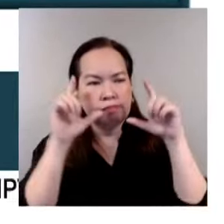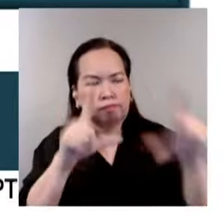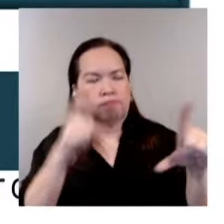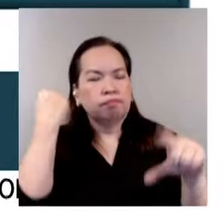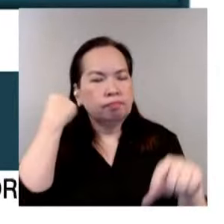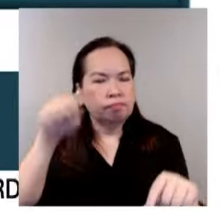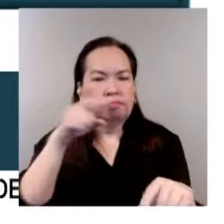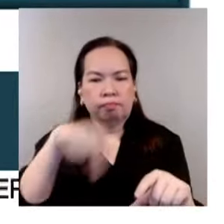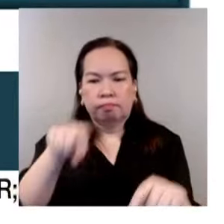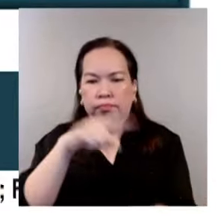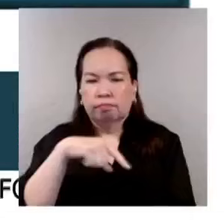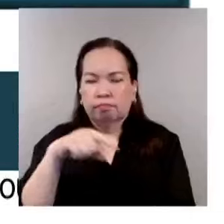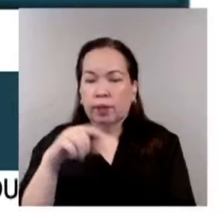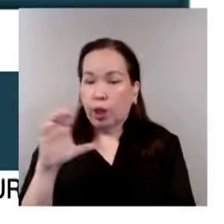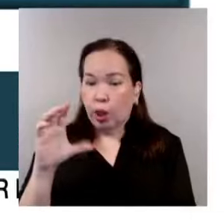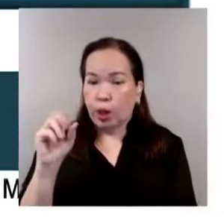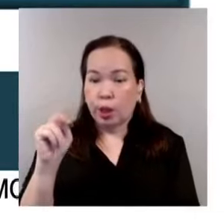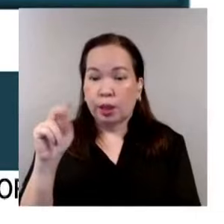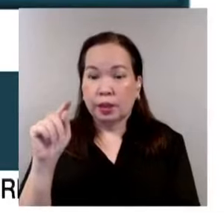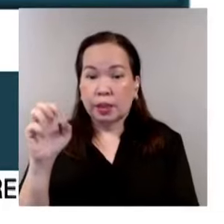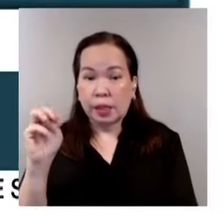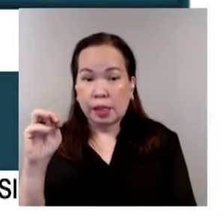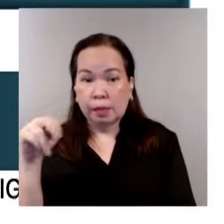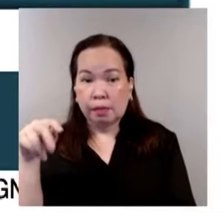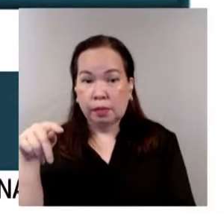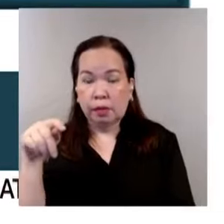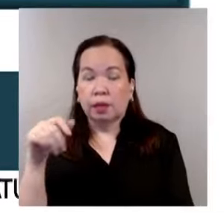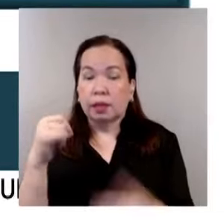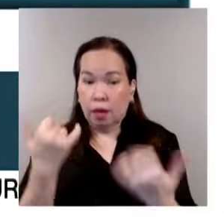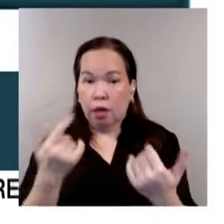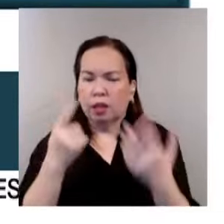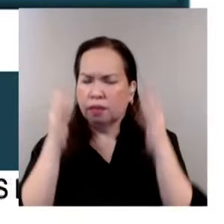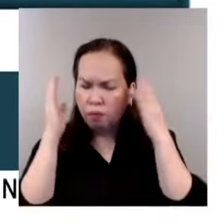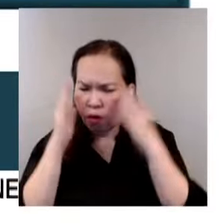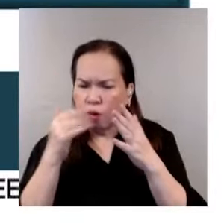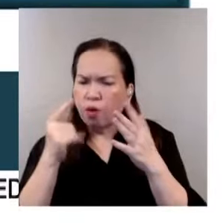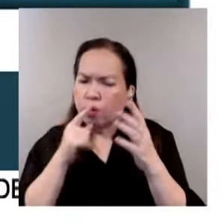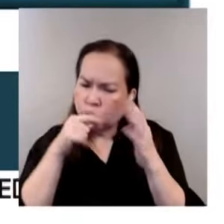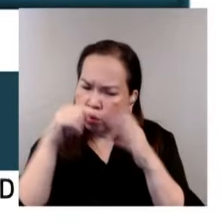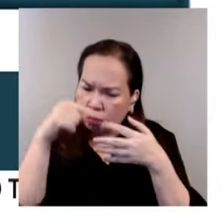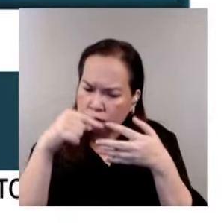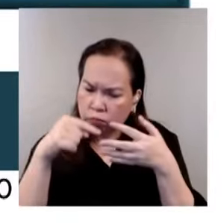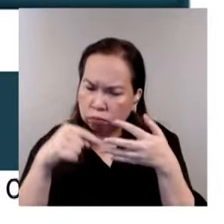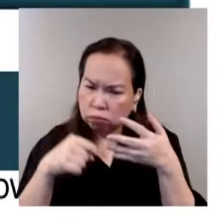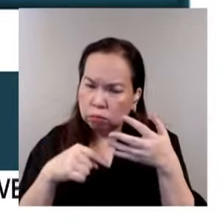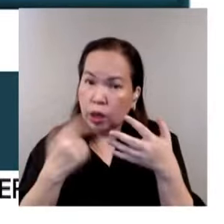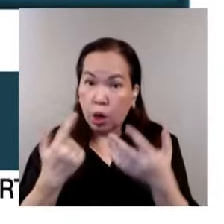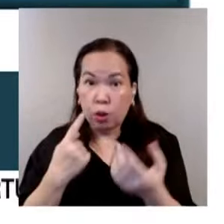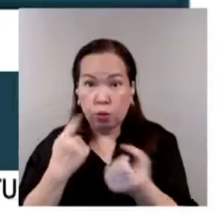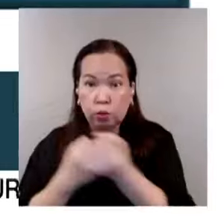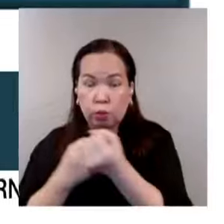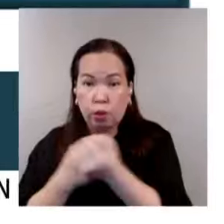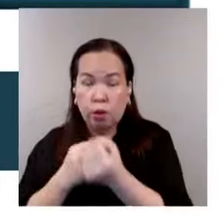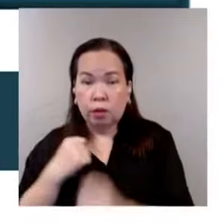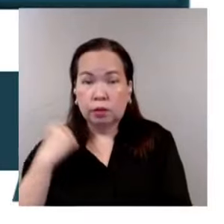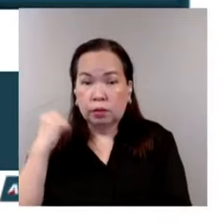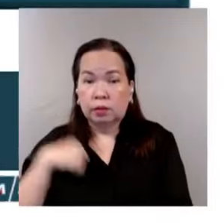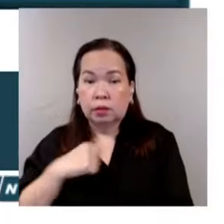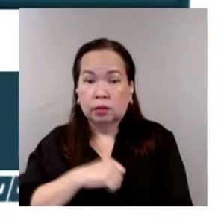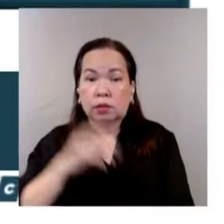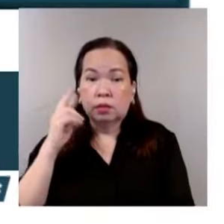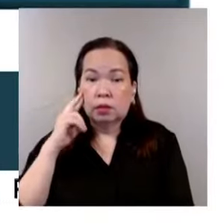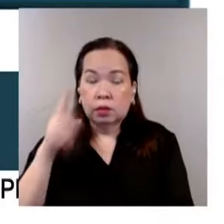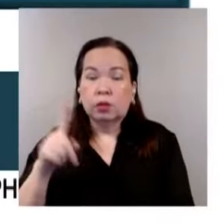purely on merits, do you agree with Senator Risa Ontiveros' initial endorsement to the Senate leadership for the arrest